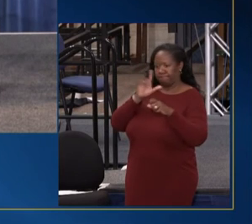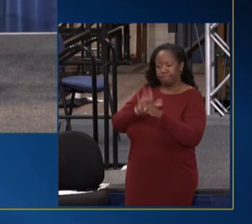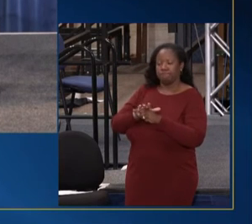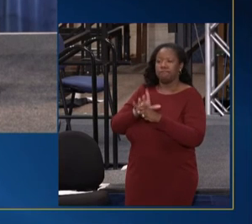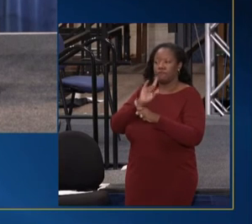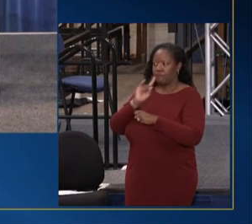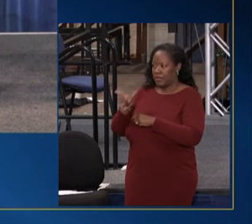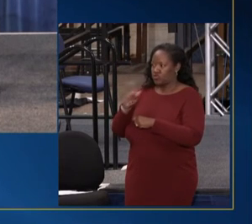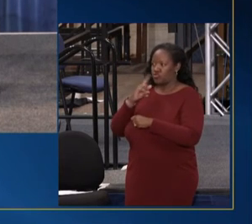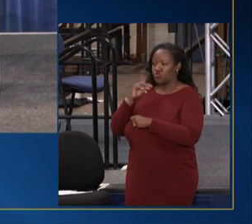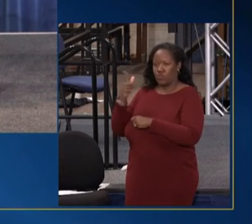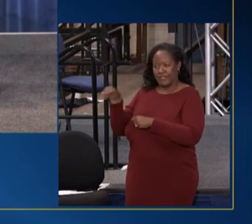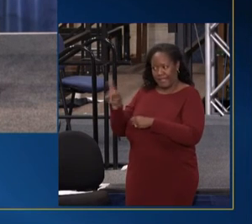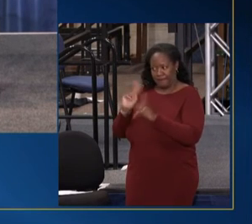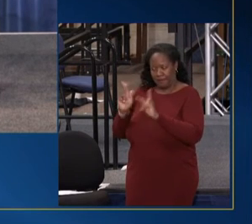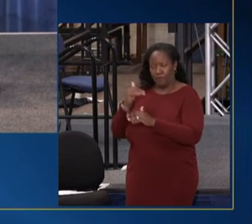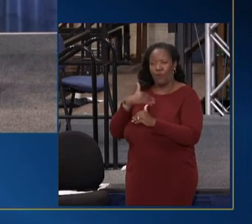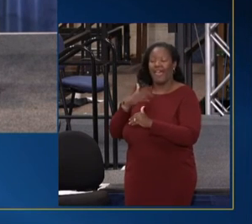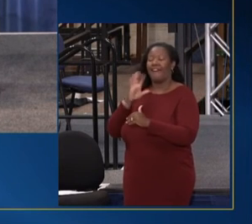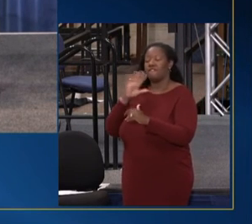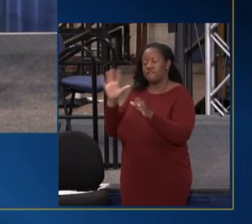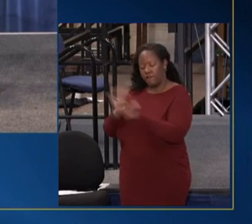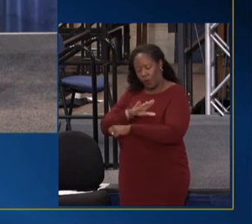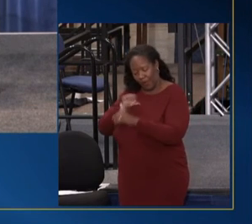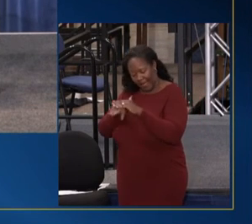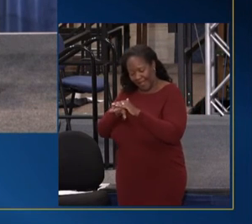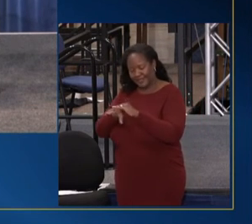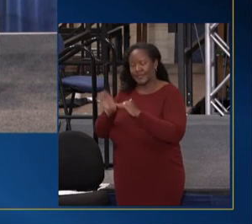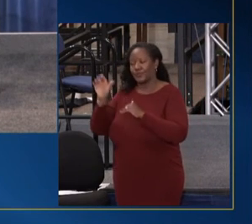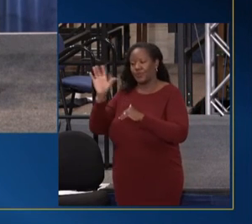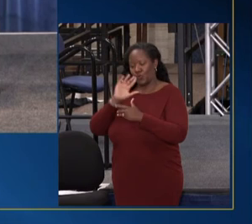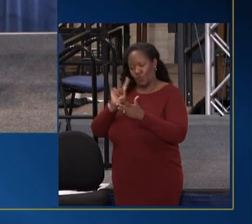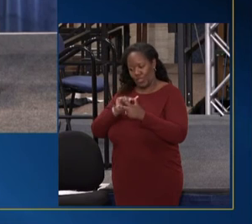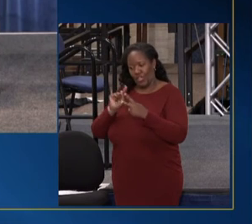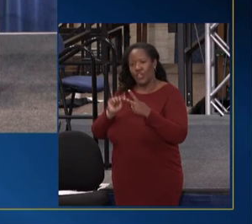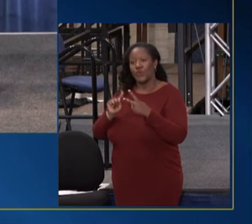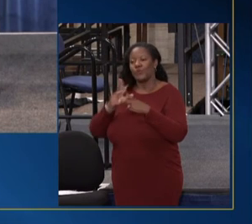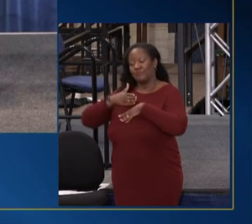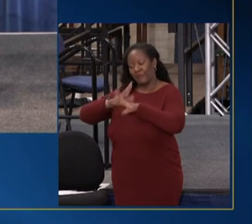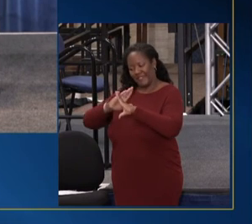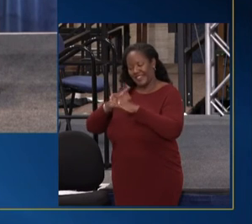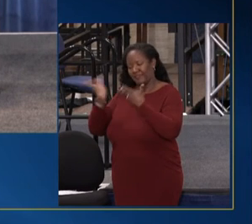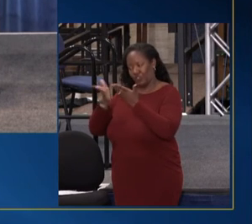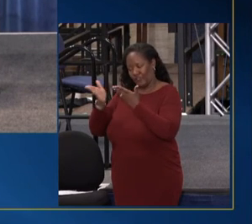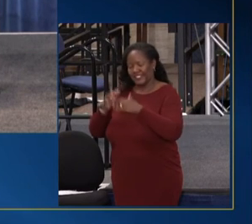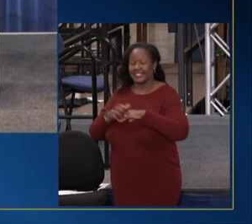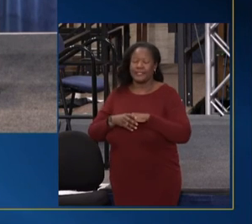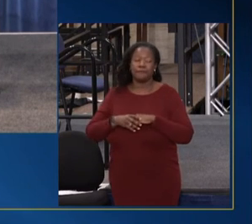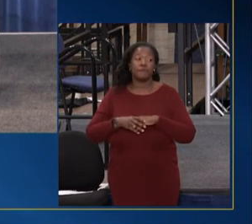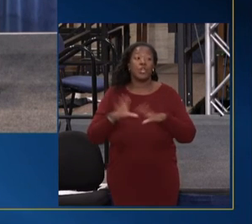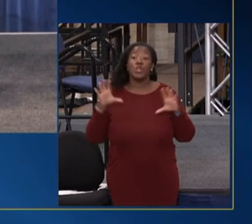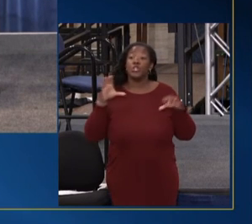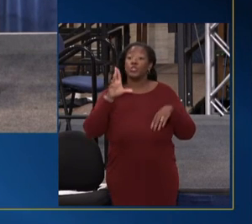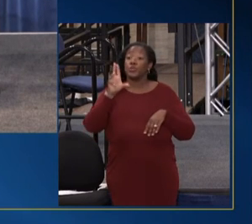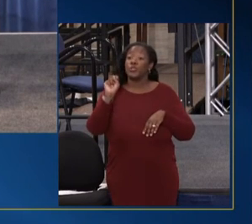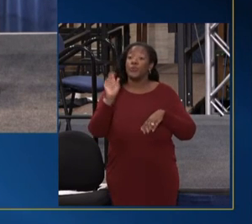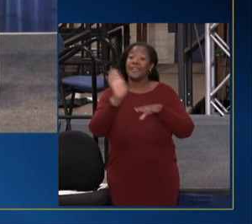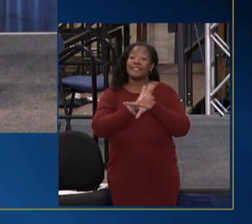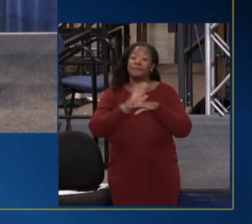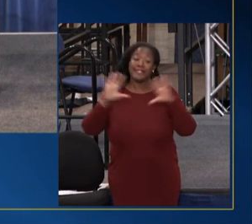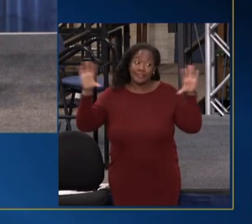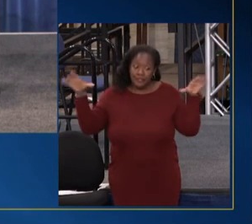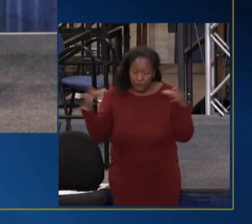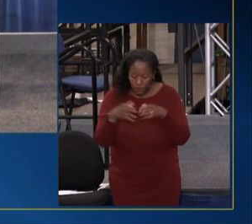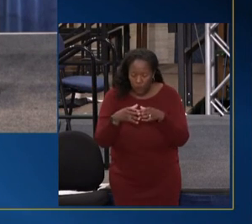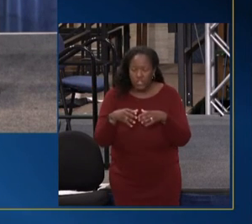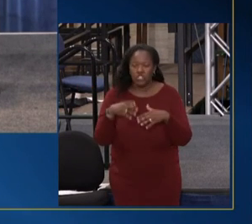to that aspect of the Affordable Care Act, especially when it comes to preventive services. So the business coalition all came together